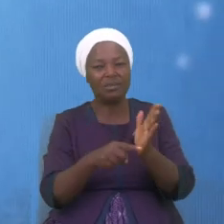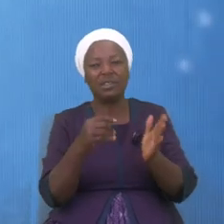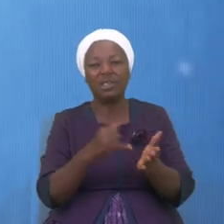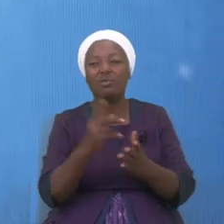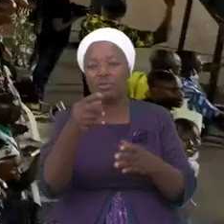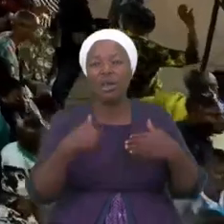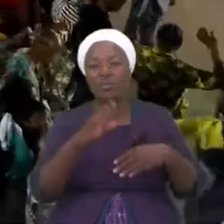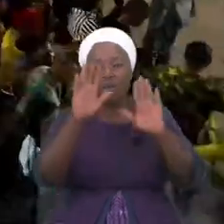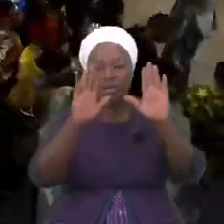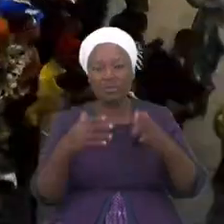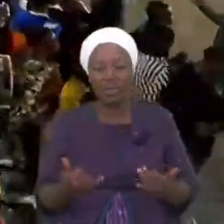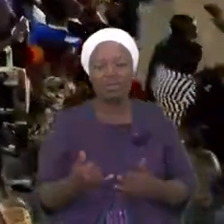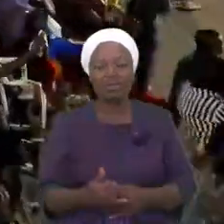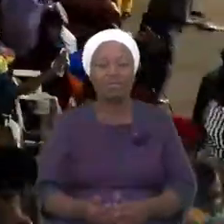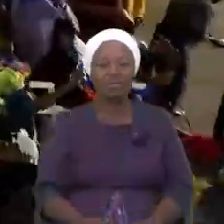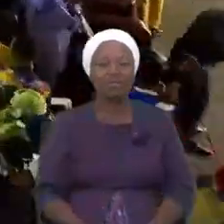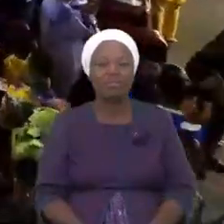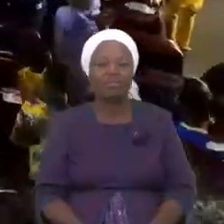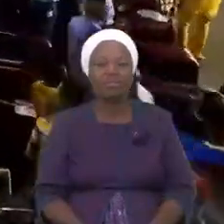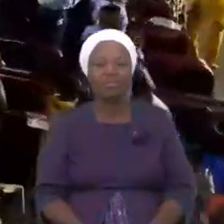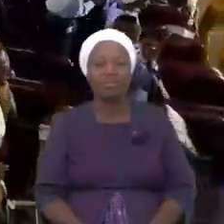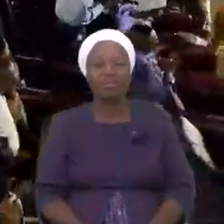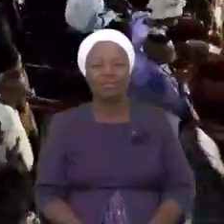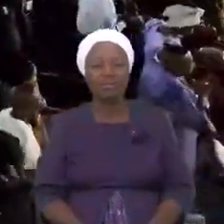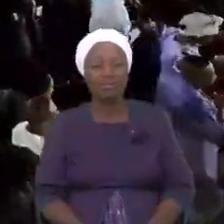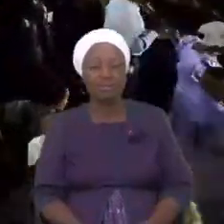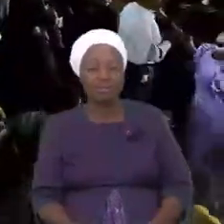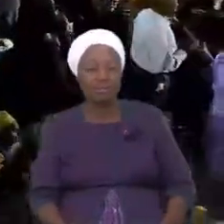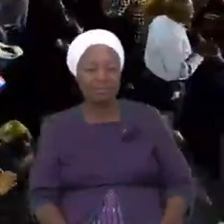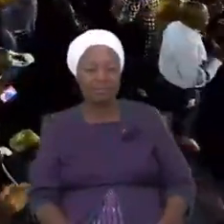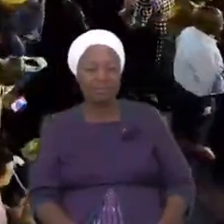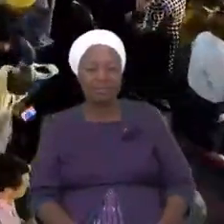miracle right there. More clapping.